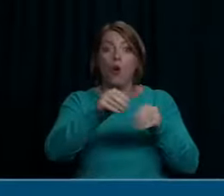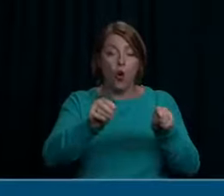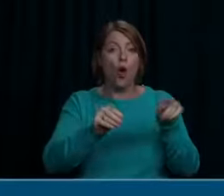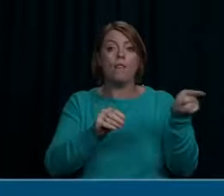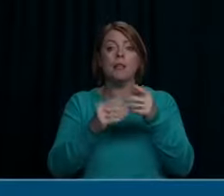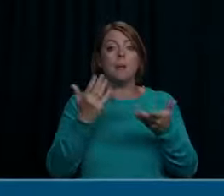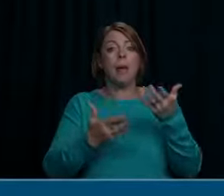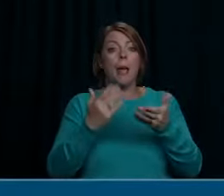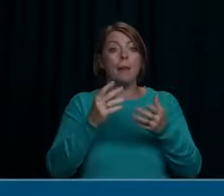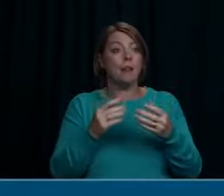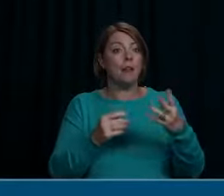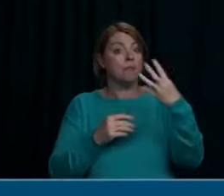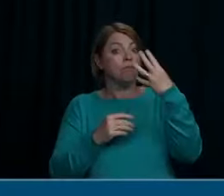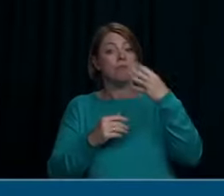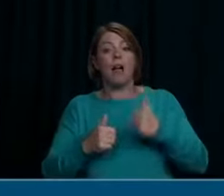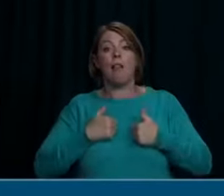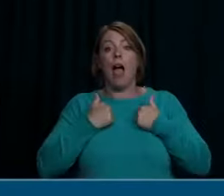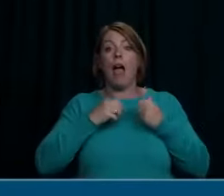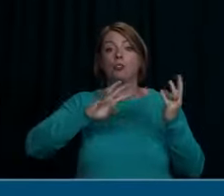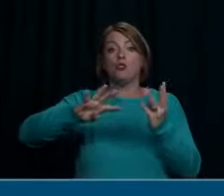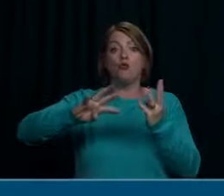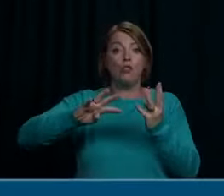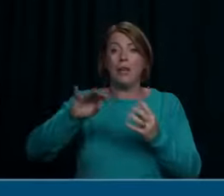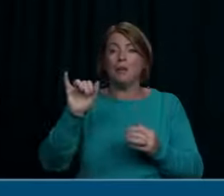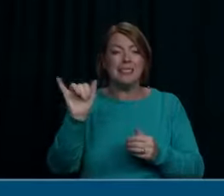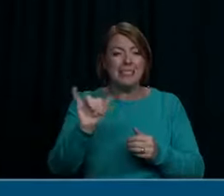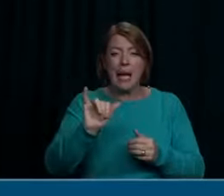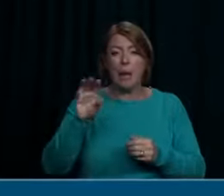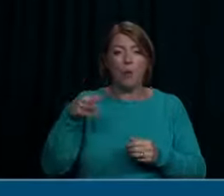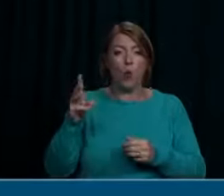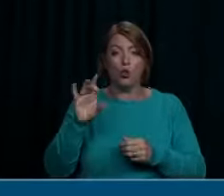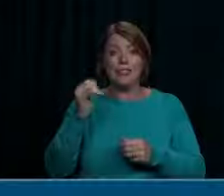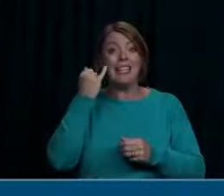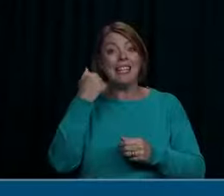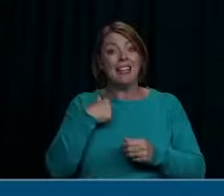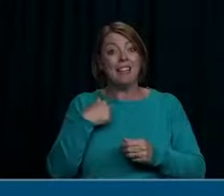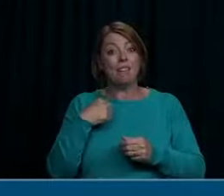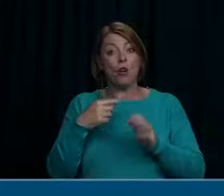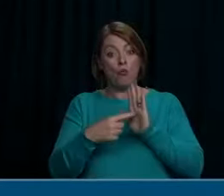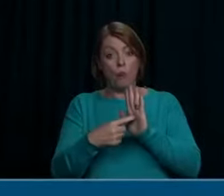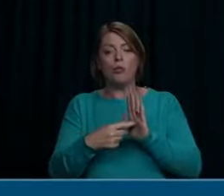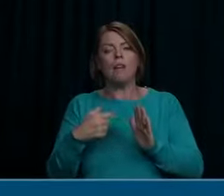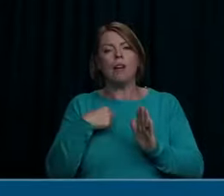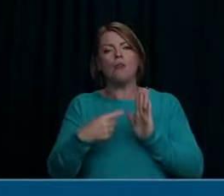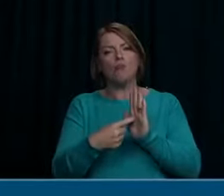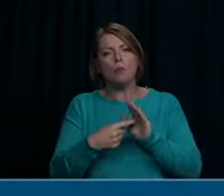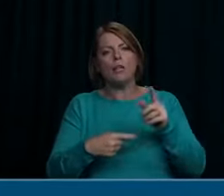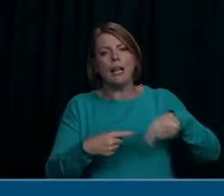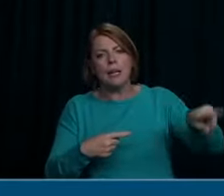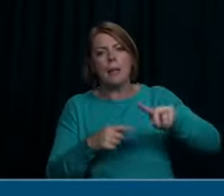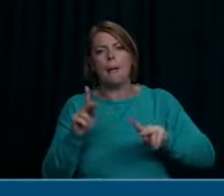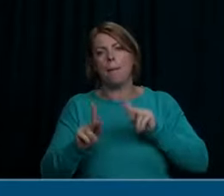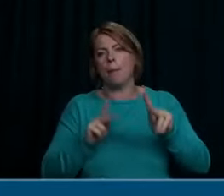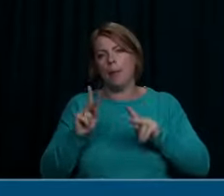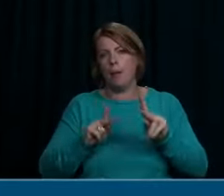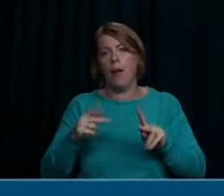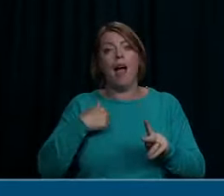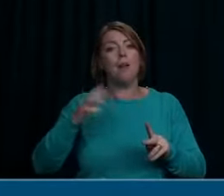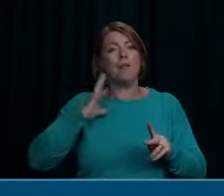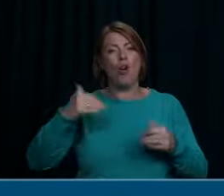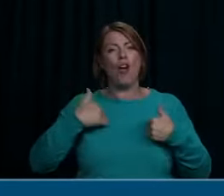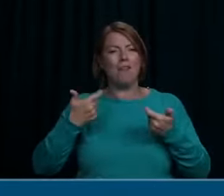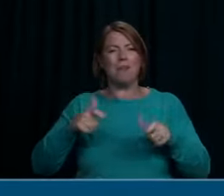just like if you were in DC. Because when you're a representative, you represent the people, nothing else. I've had the corner office, I don't need it anymore.